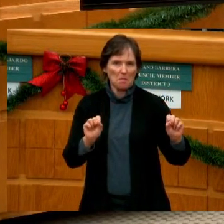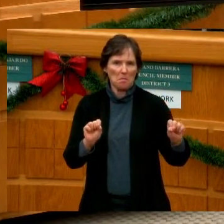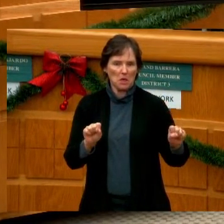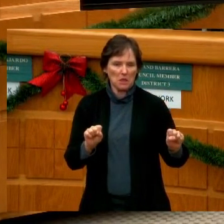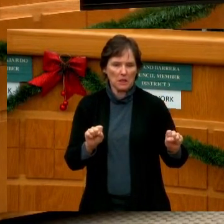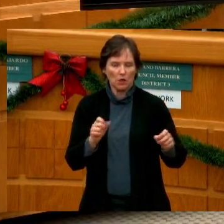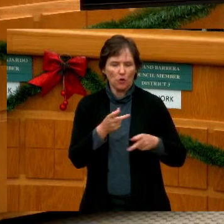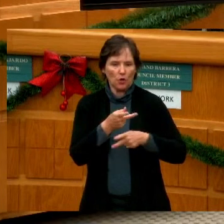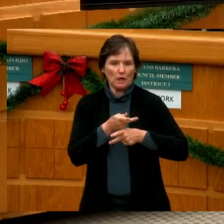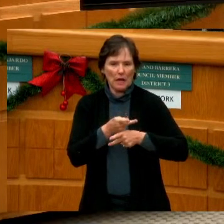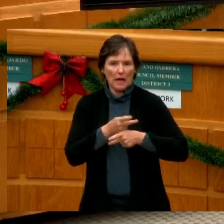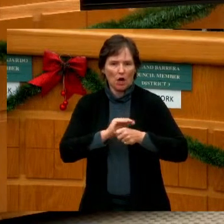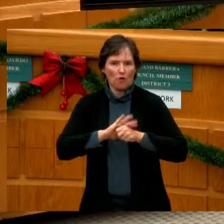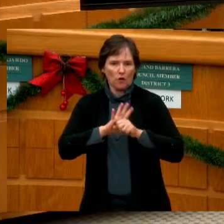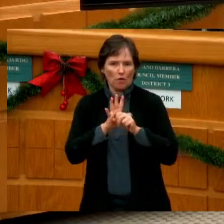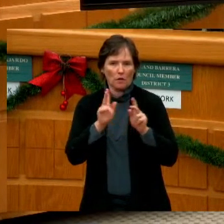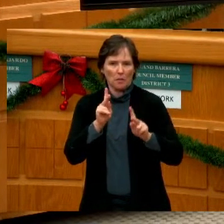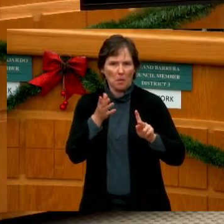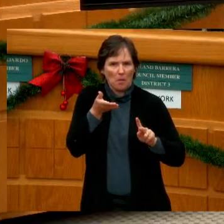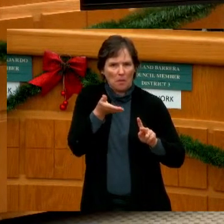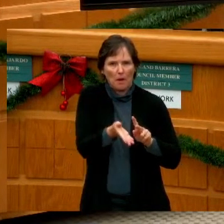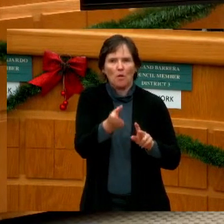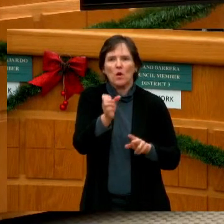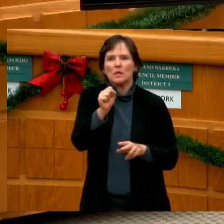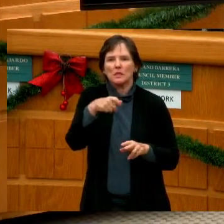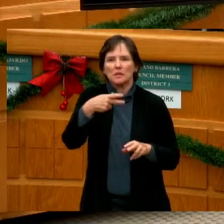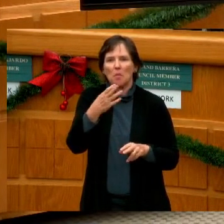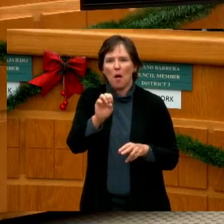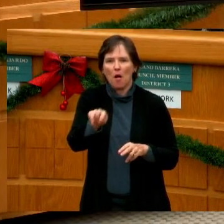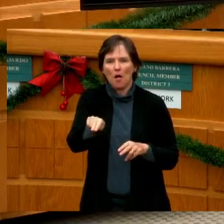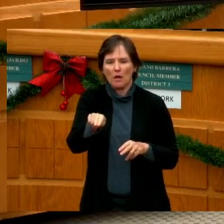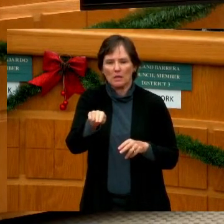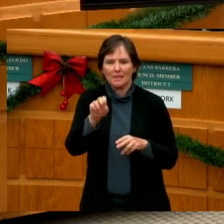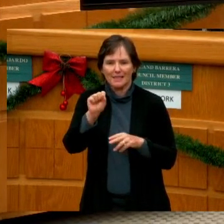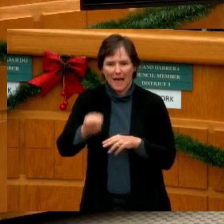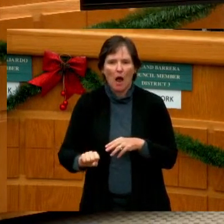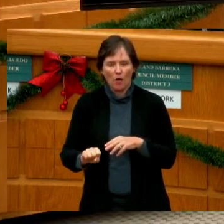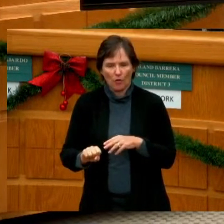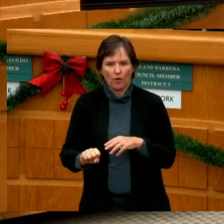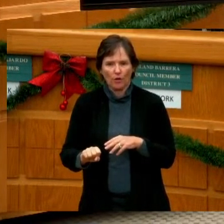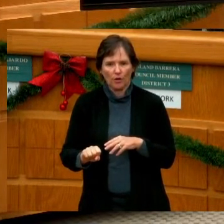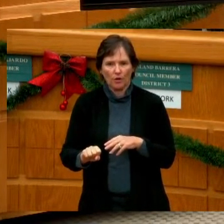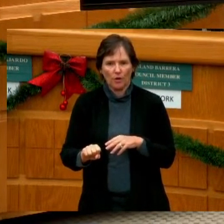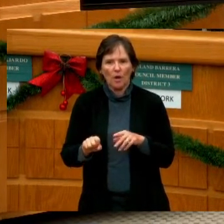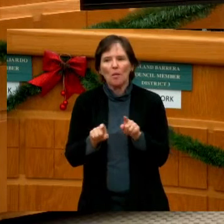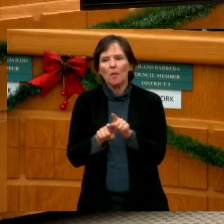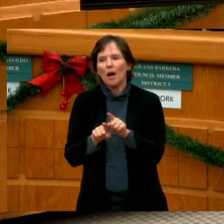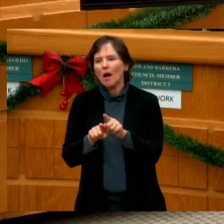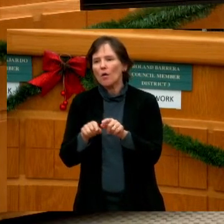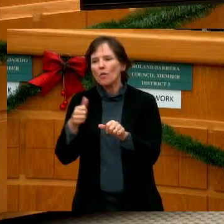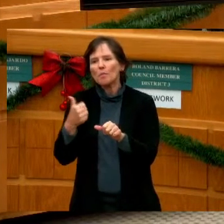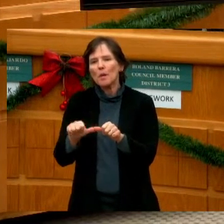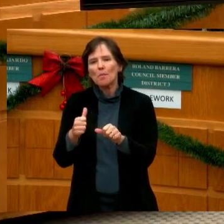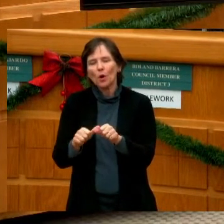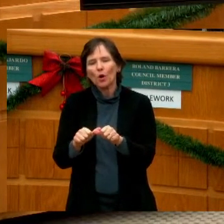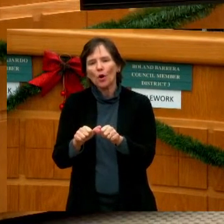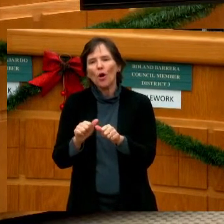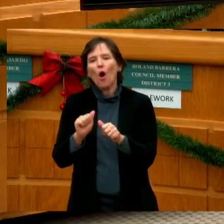to care for some COVID-19 patients there. But like all the other hospital, there is,